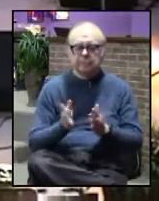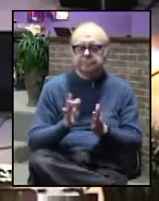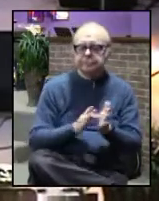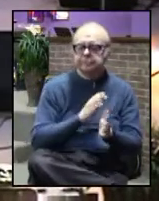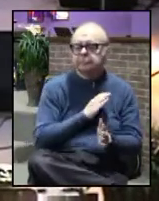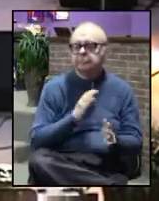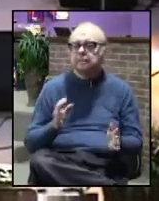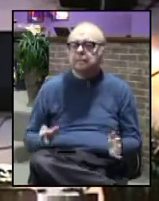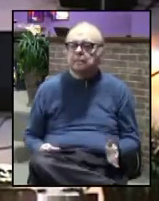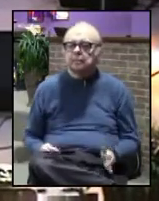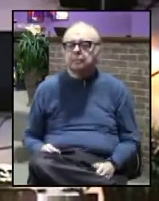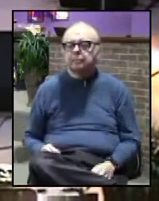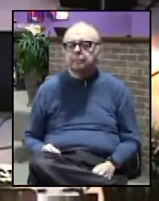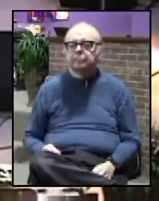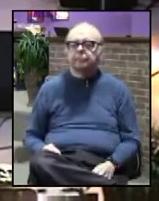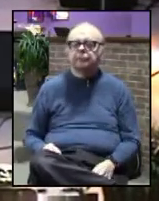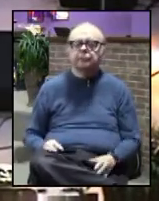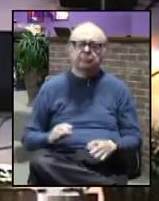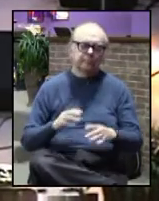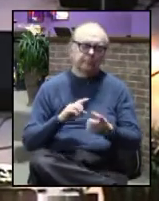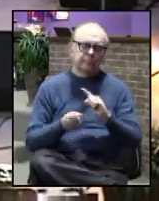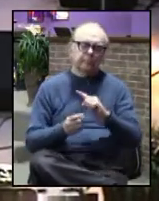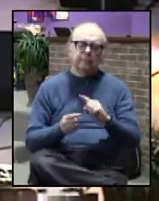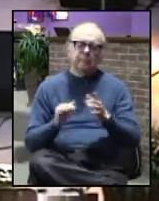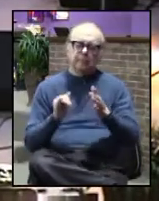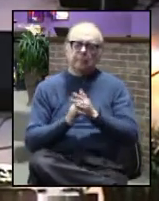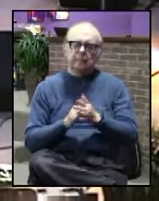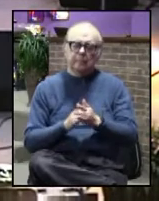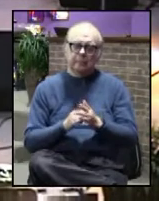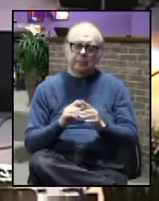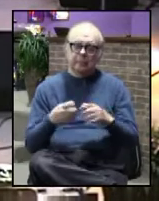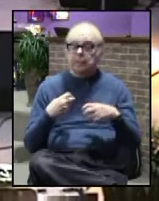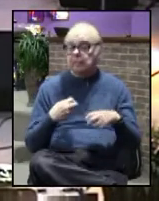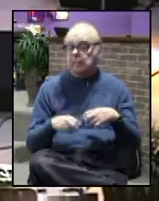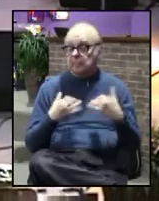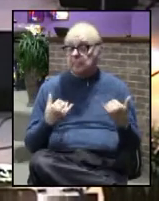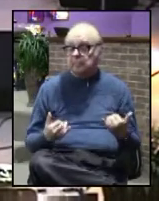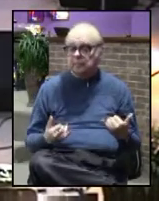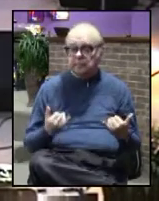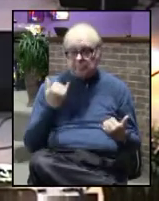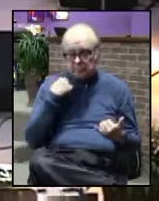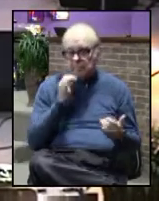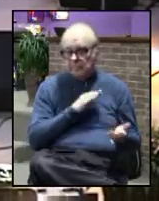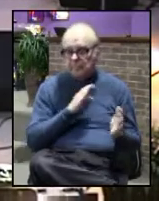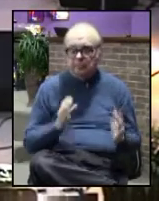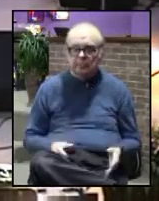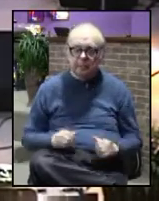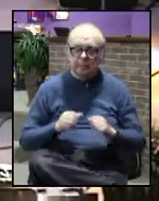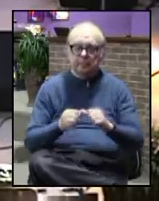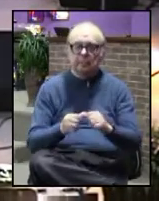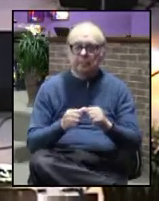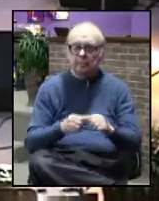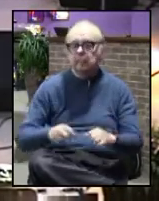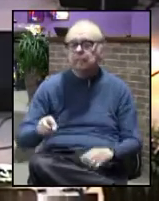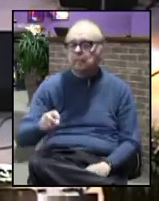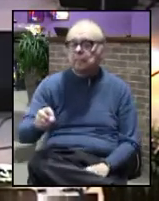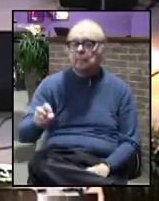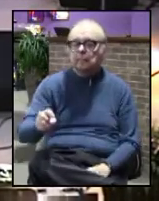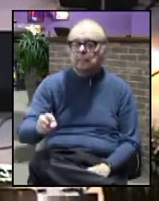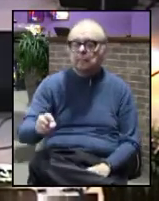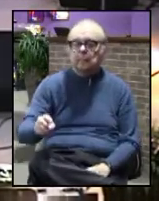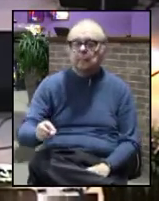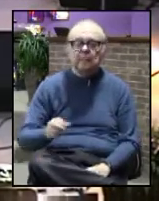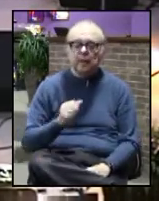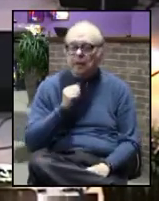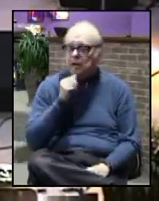Jesus Christ. To change that. But the problem is, if we as Christians continue to drift, we're not